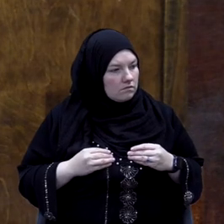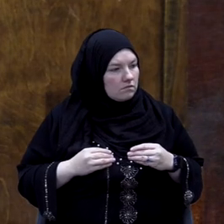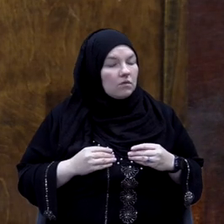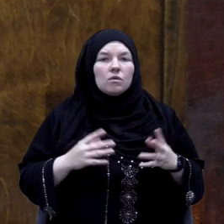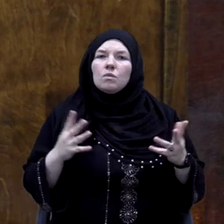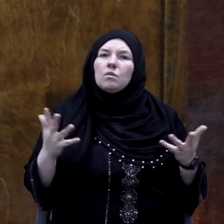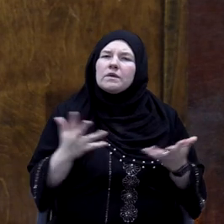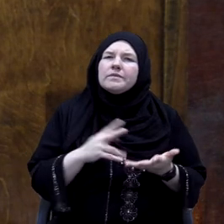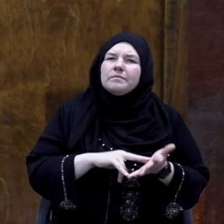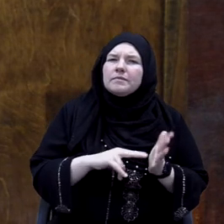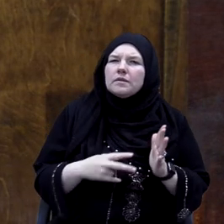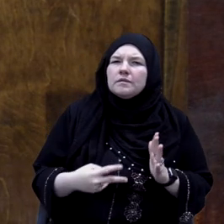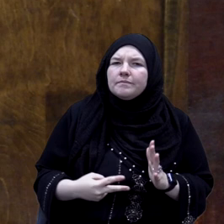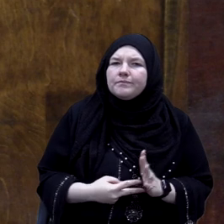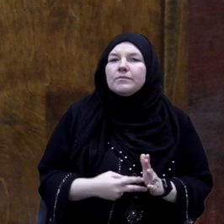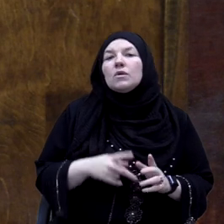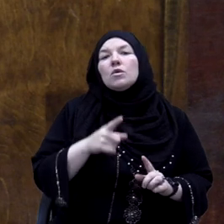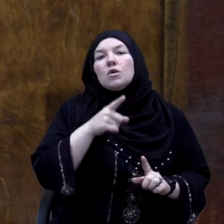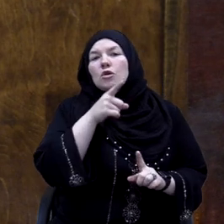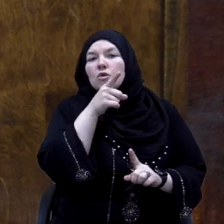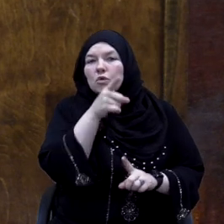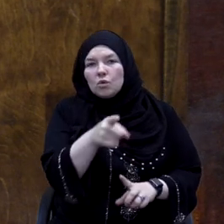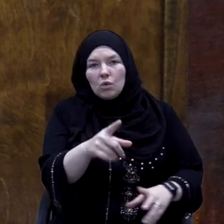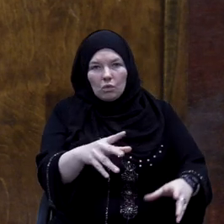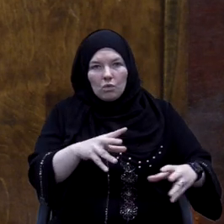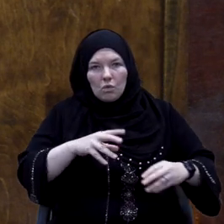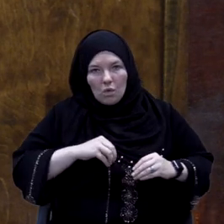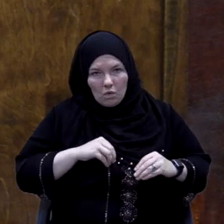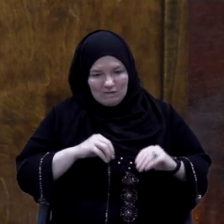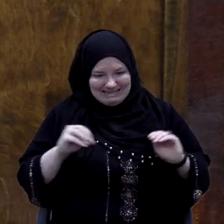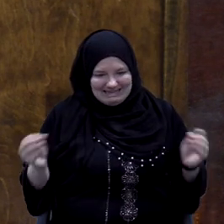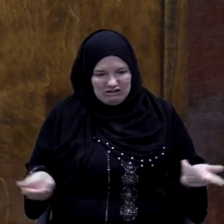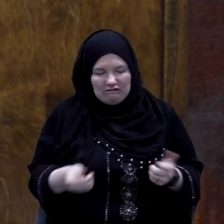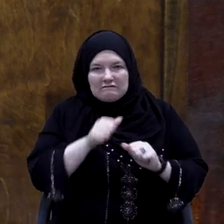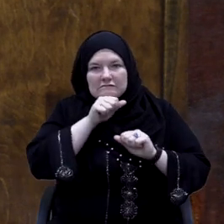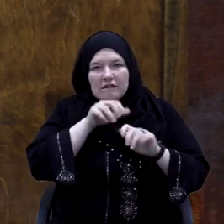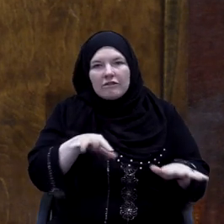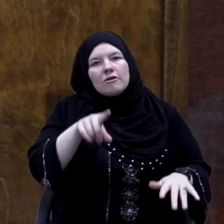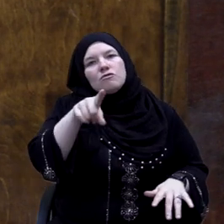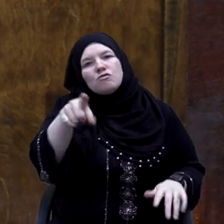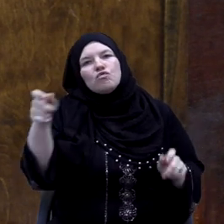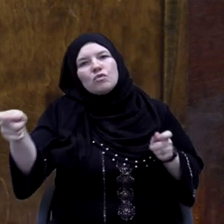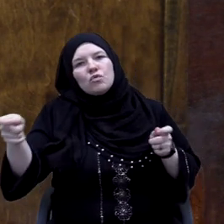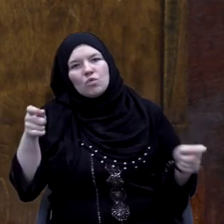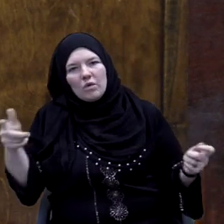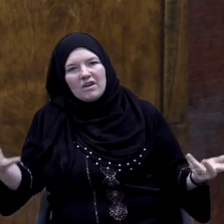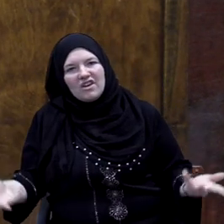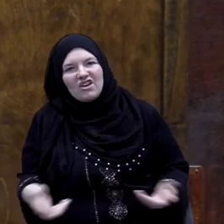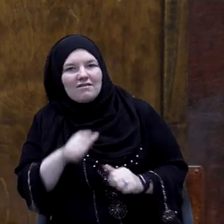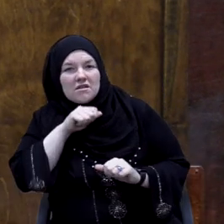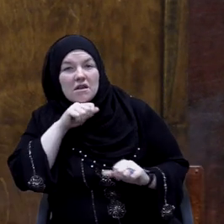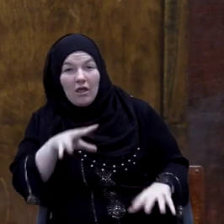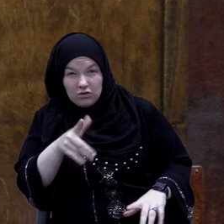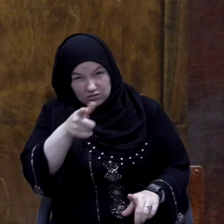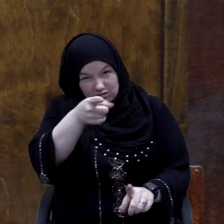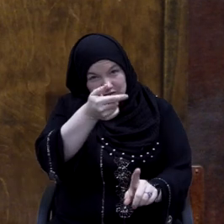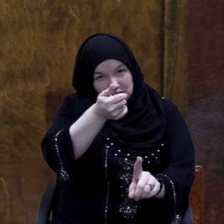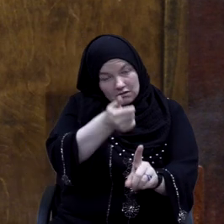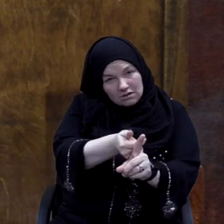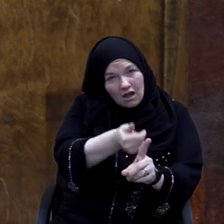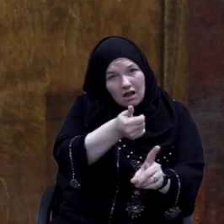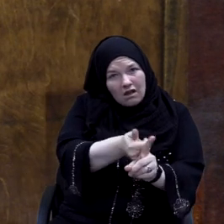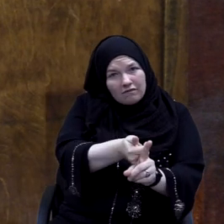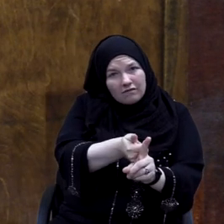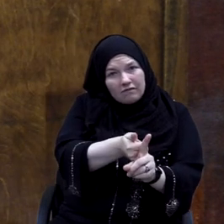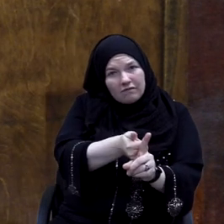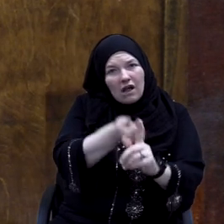Which means what? You own nothing. You control nothing. You yourself are